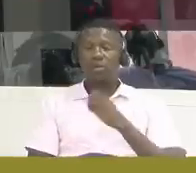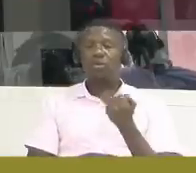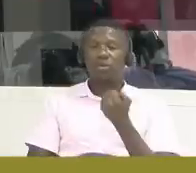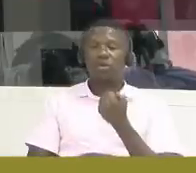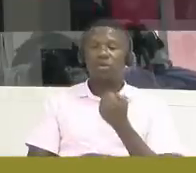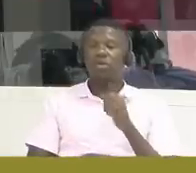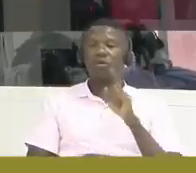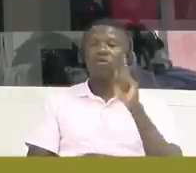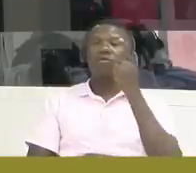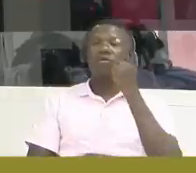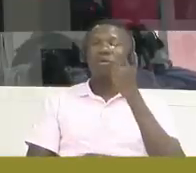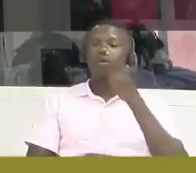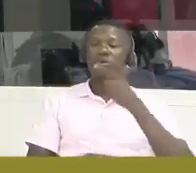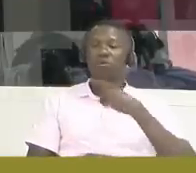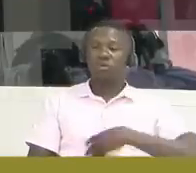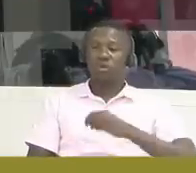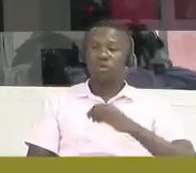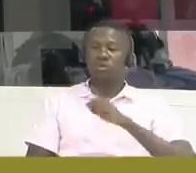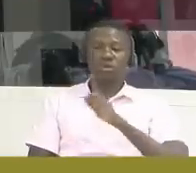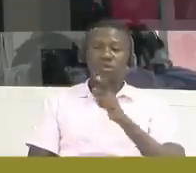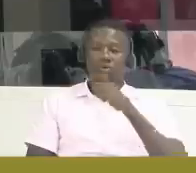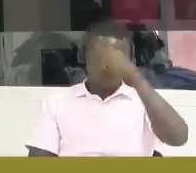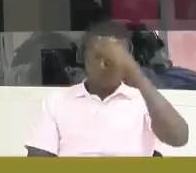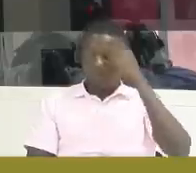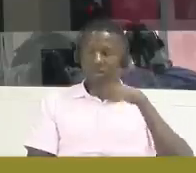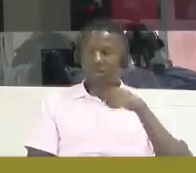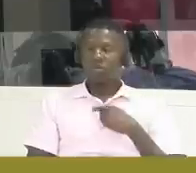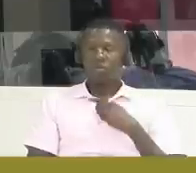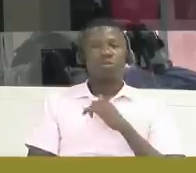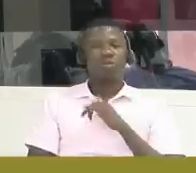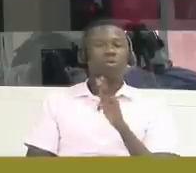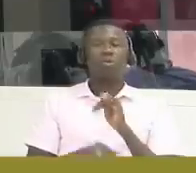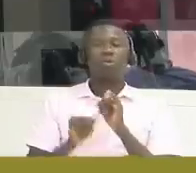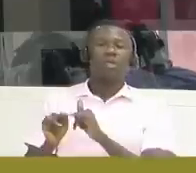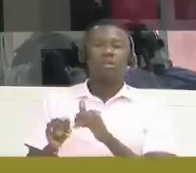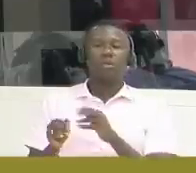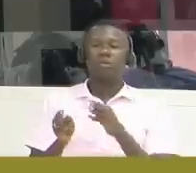son was not working either and he was not staying there.